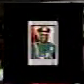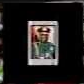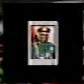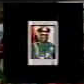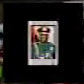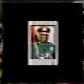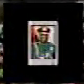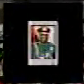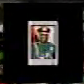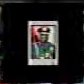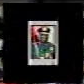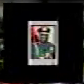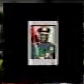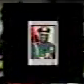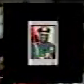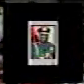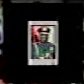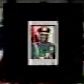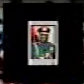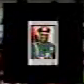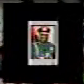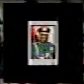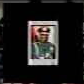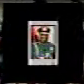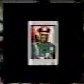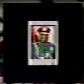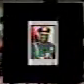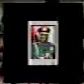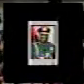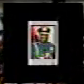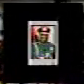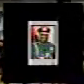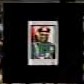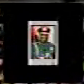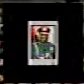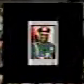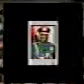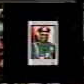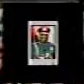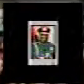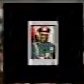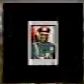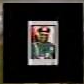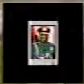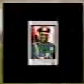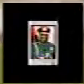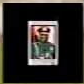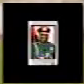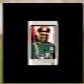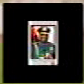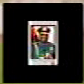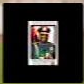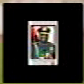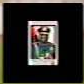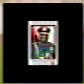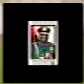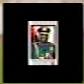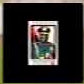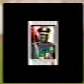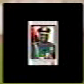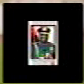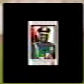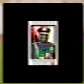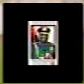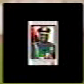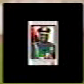Please keep clapping, clap, clap. The louder your clap, the greater your blessing. The louder your clap, the